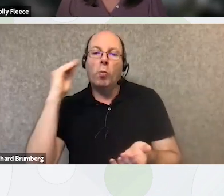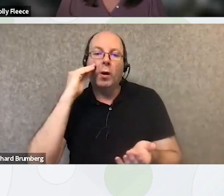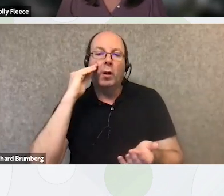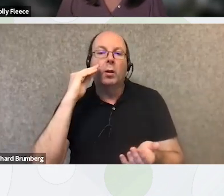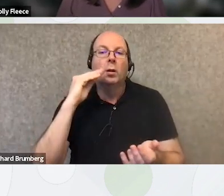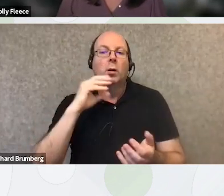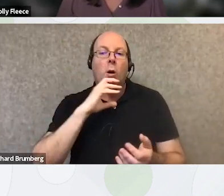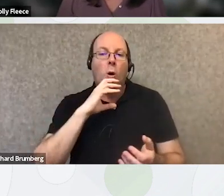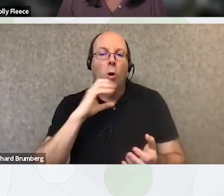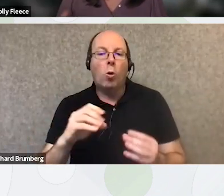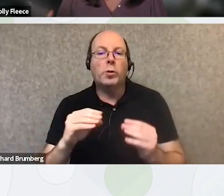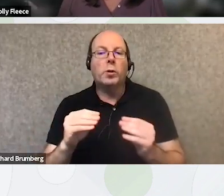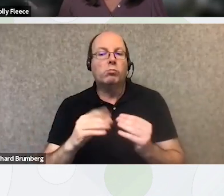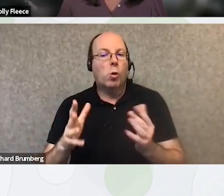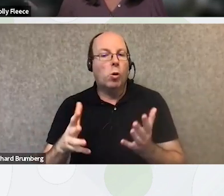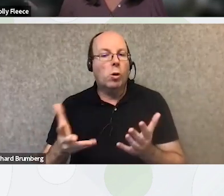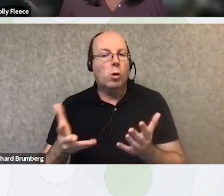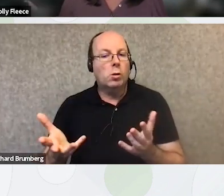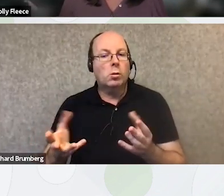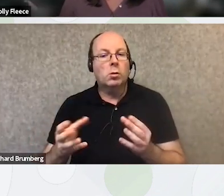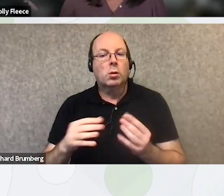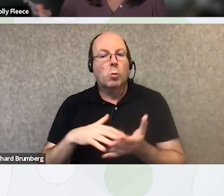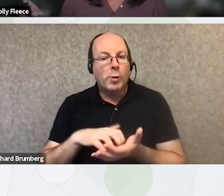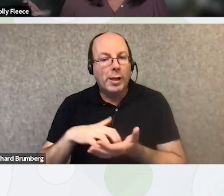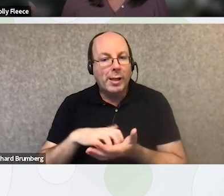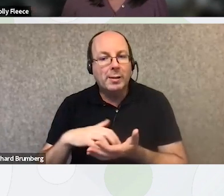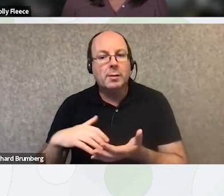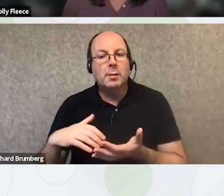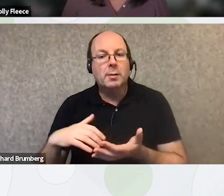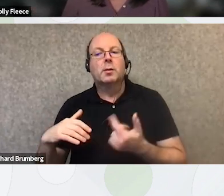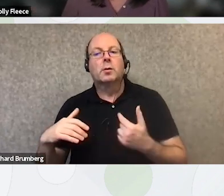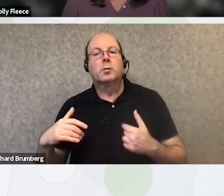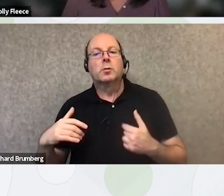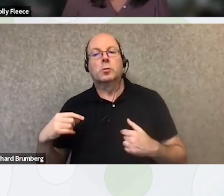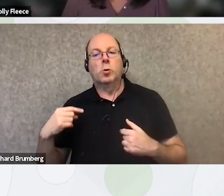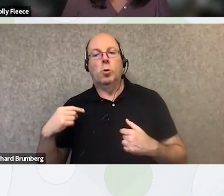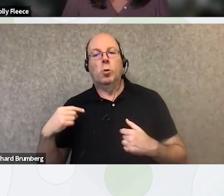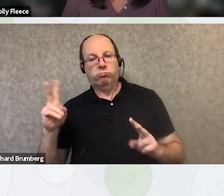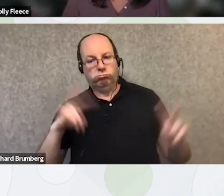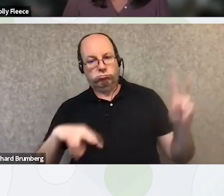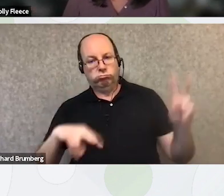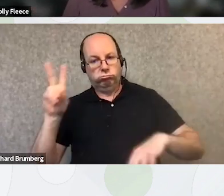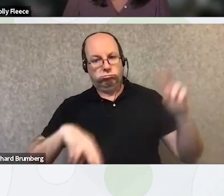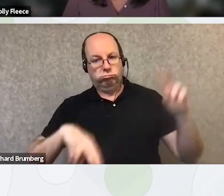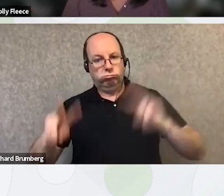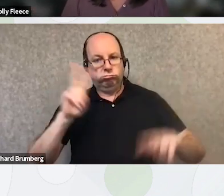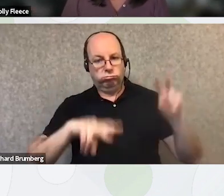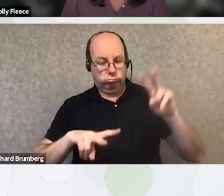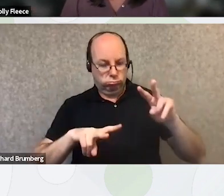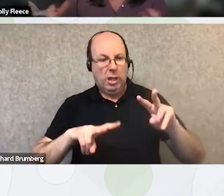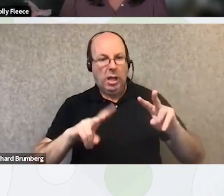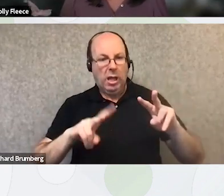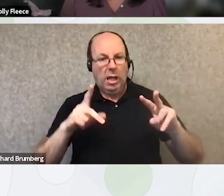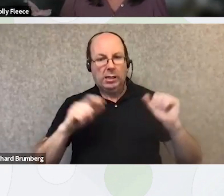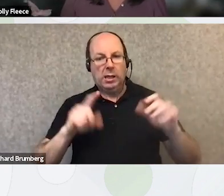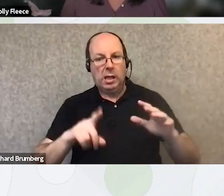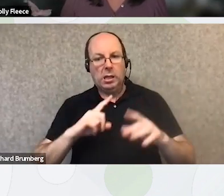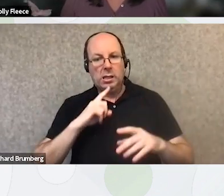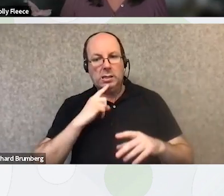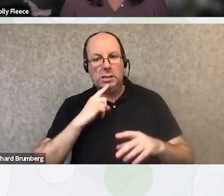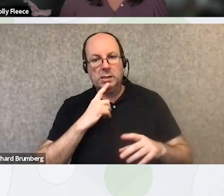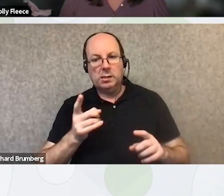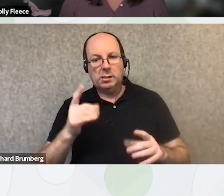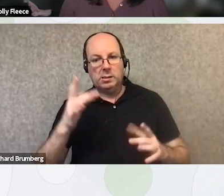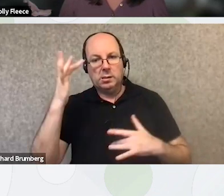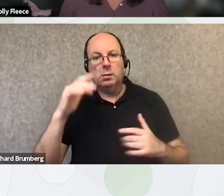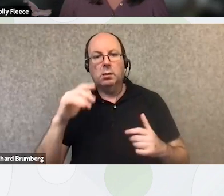and then anything else that we as healthcare providers may determine to increase the risk of severe disease. So not every factor